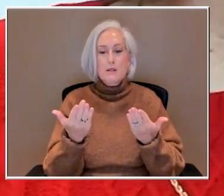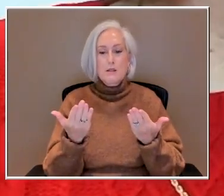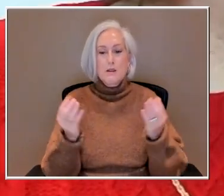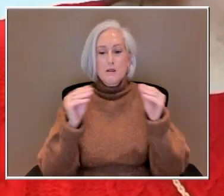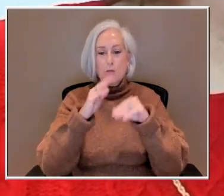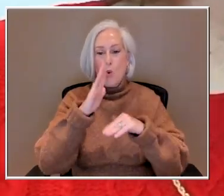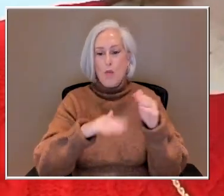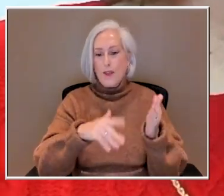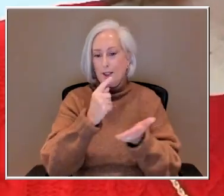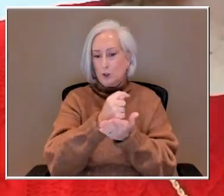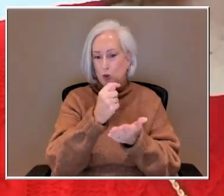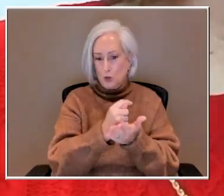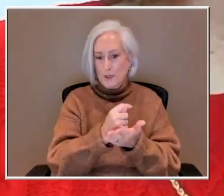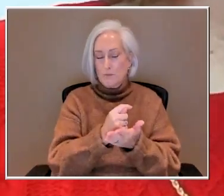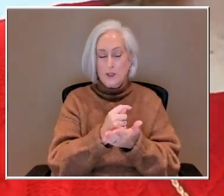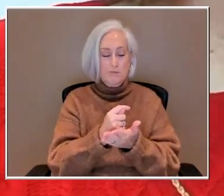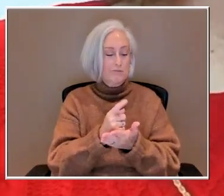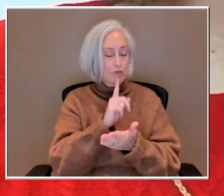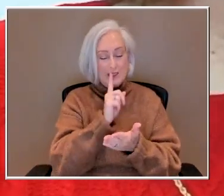standpoint, just with life in general.